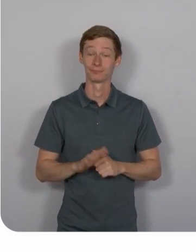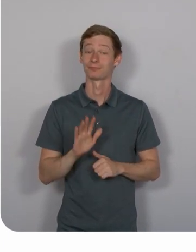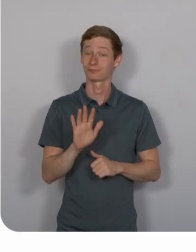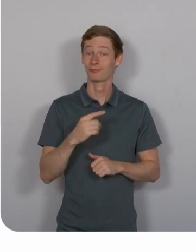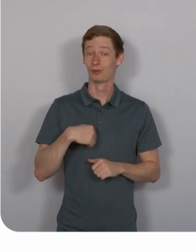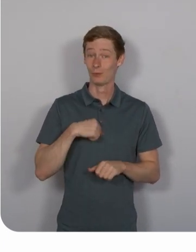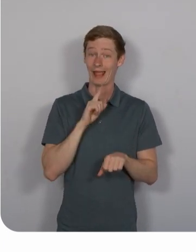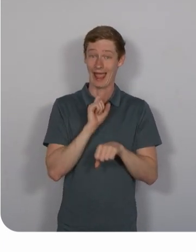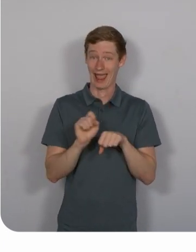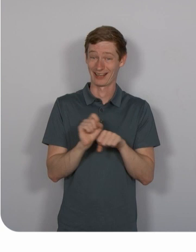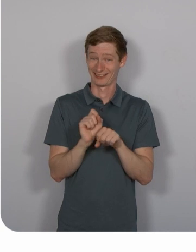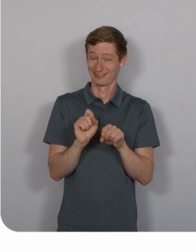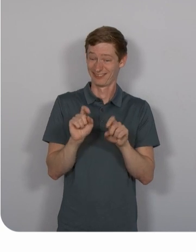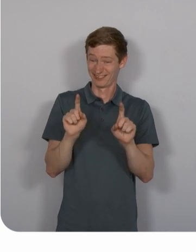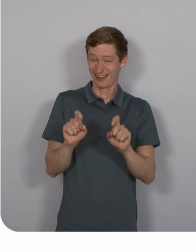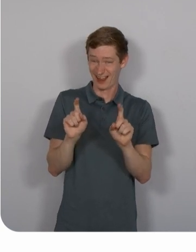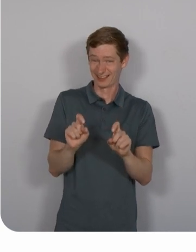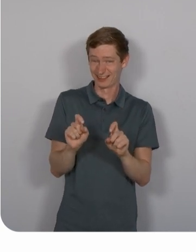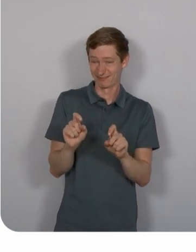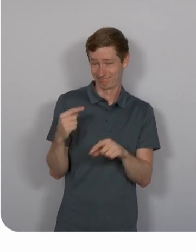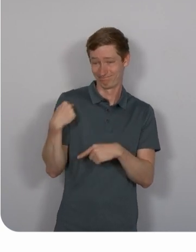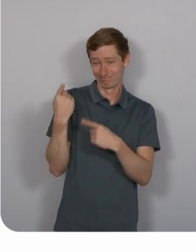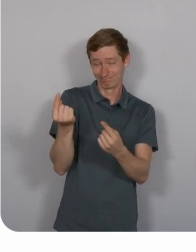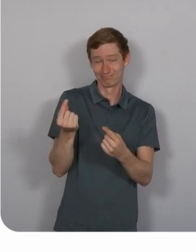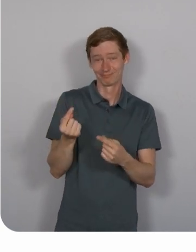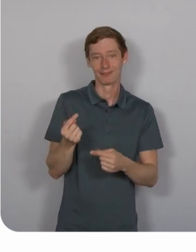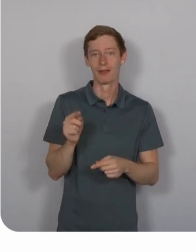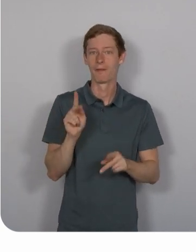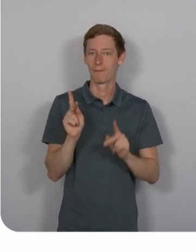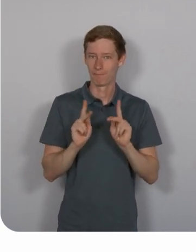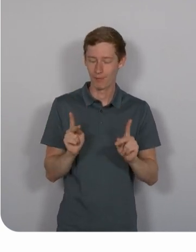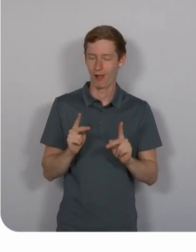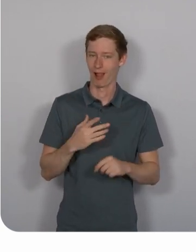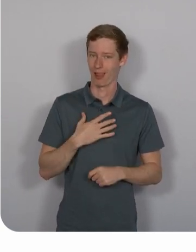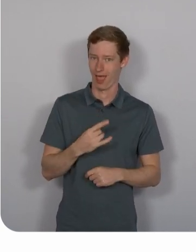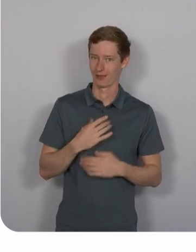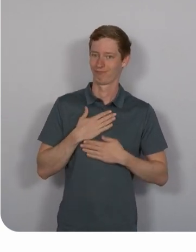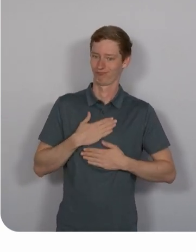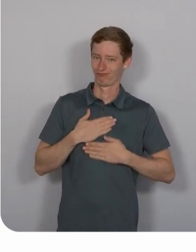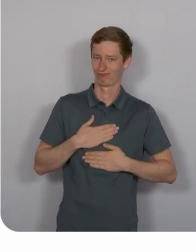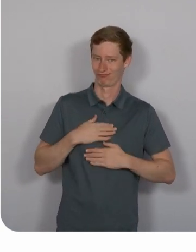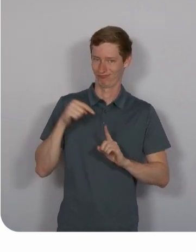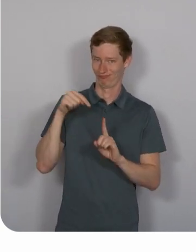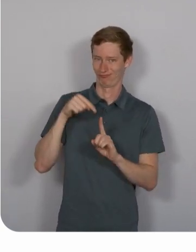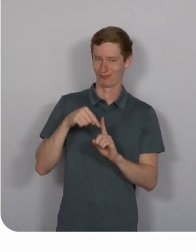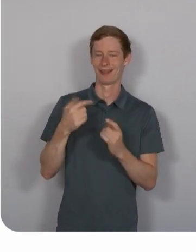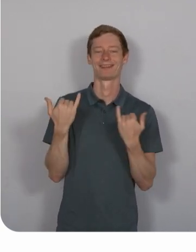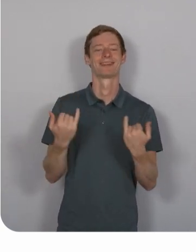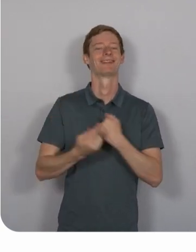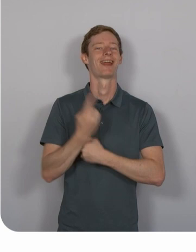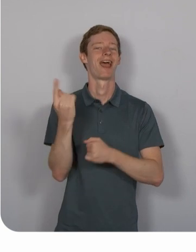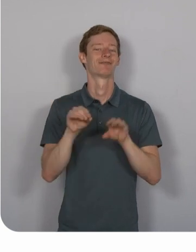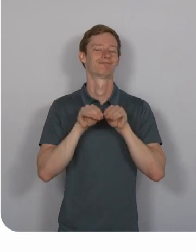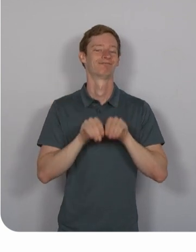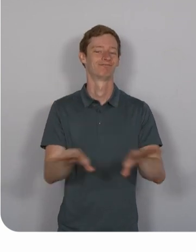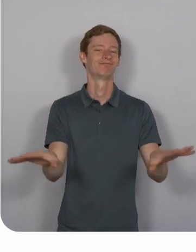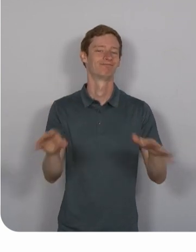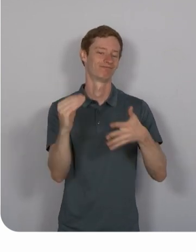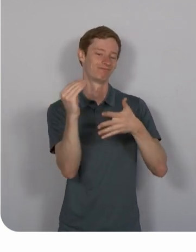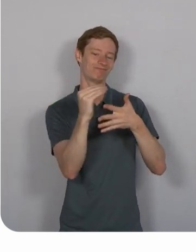We've been testing this for a little bit, and people do seem to really like this. And today we're rolling it out very broadly across our different